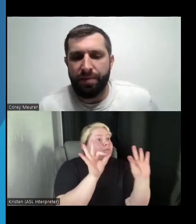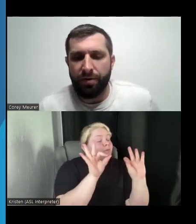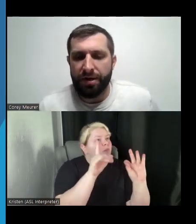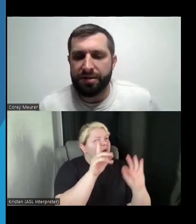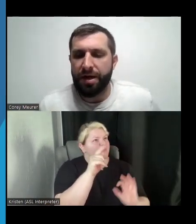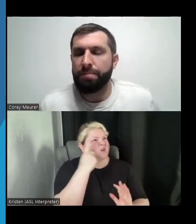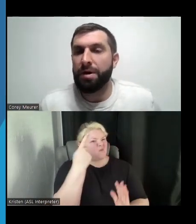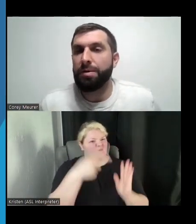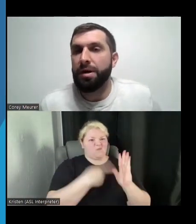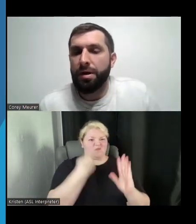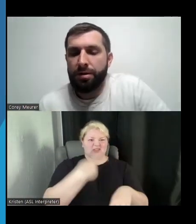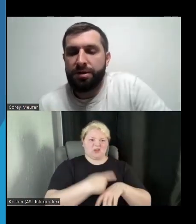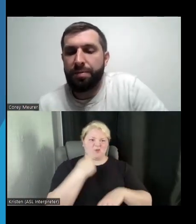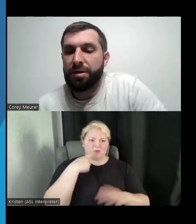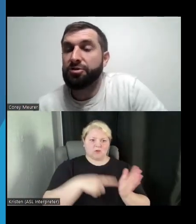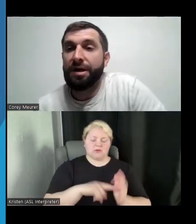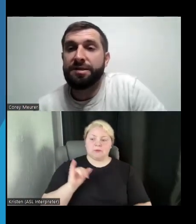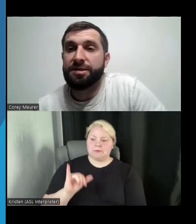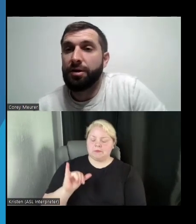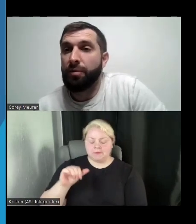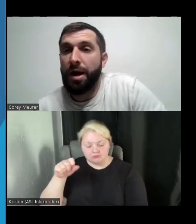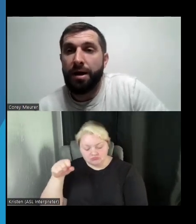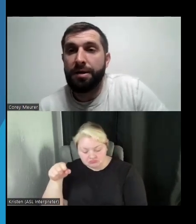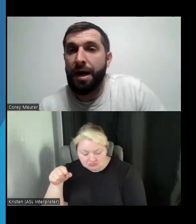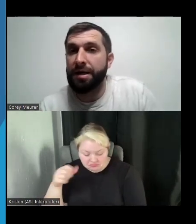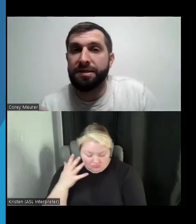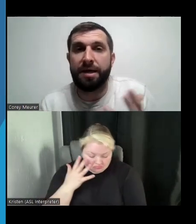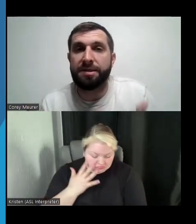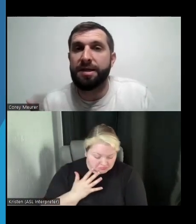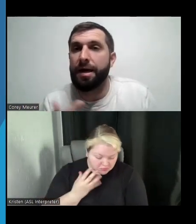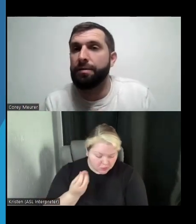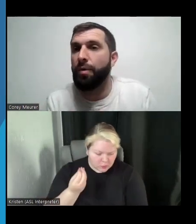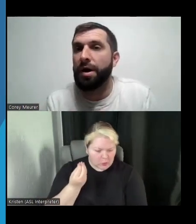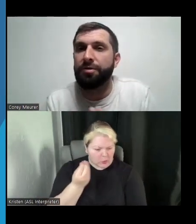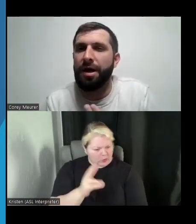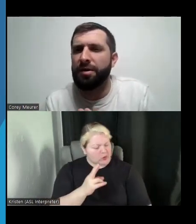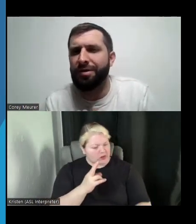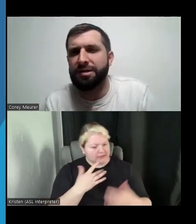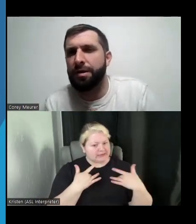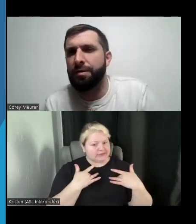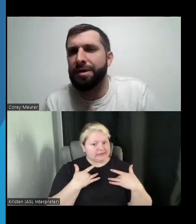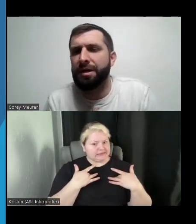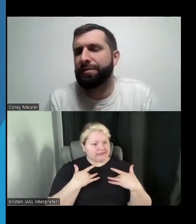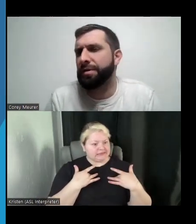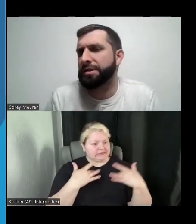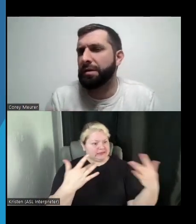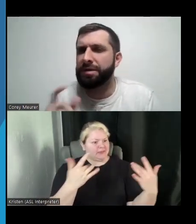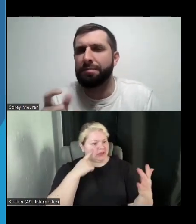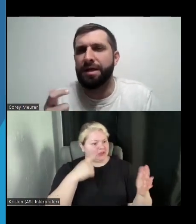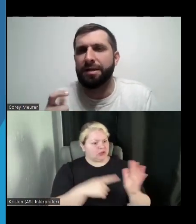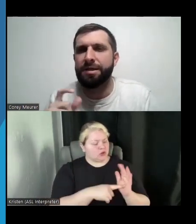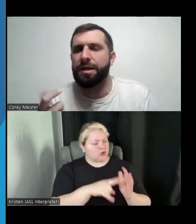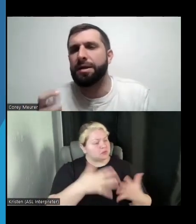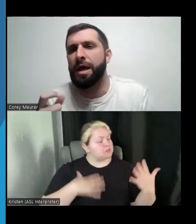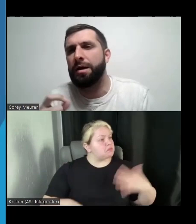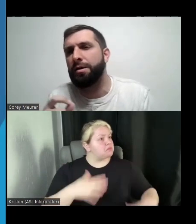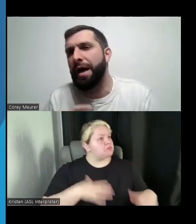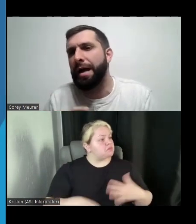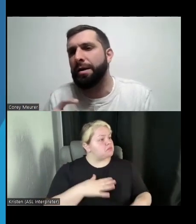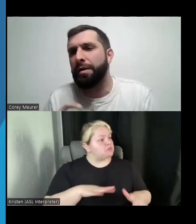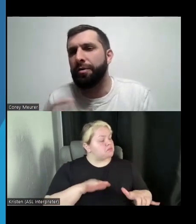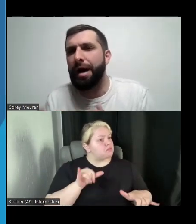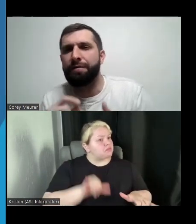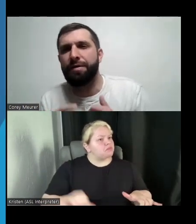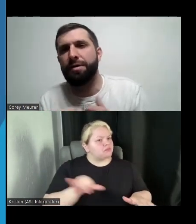my experience that maybe typically dress a certain way 9 days out of 10, and one other day they dress a little bit differently. Sometimes that's an